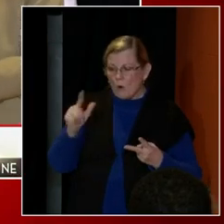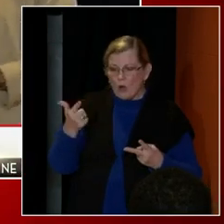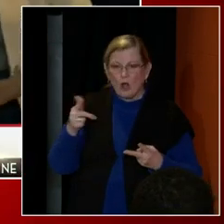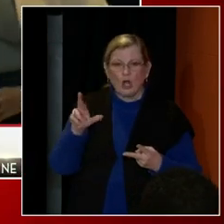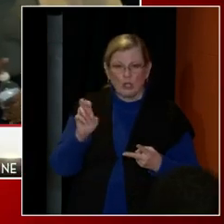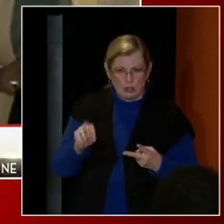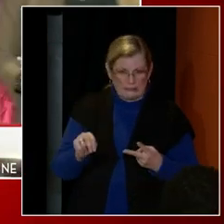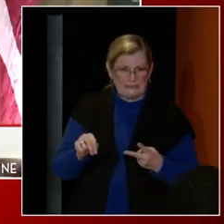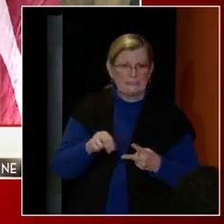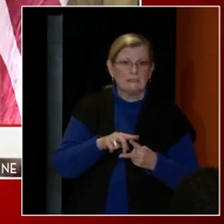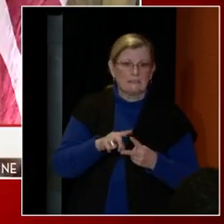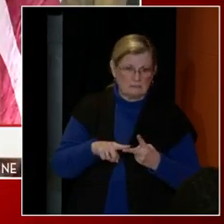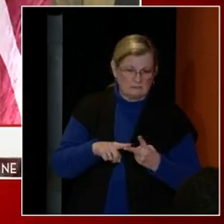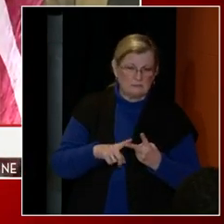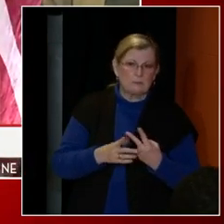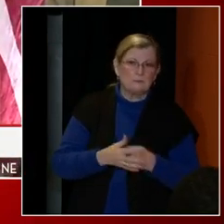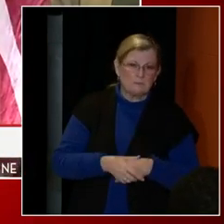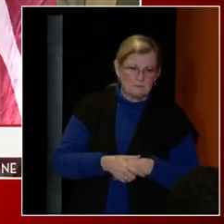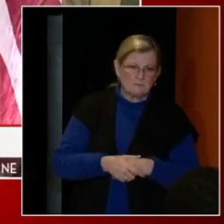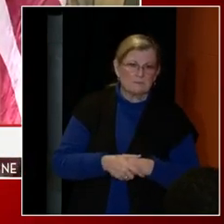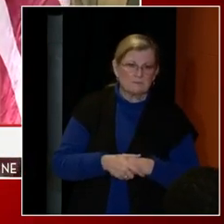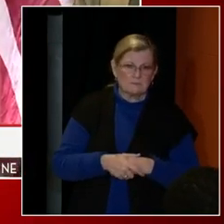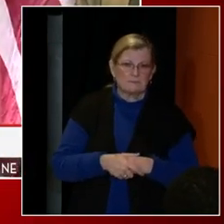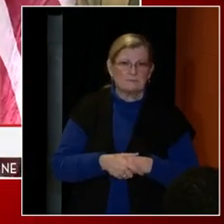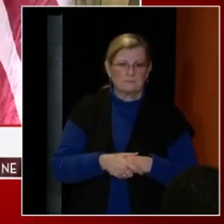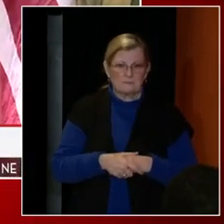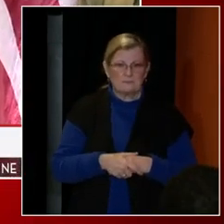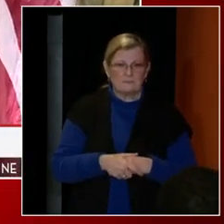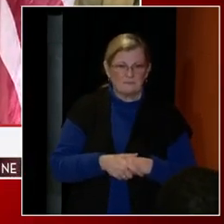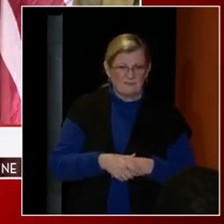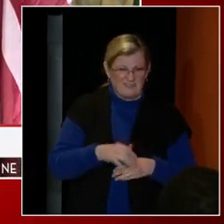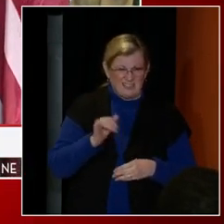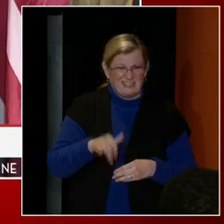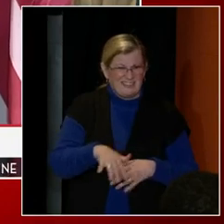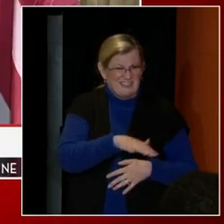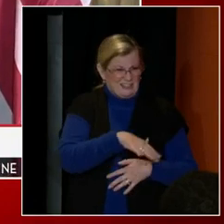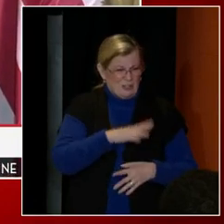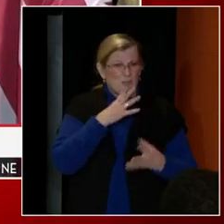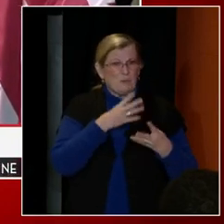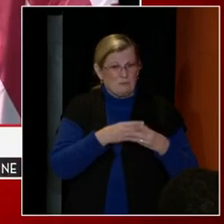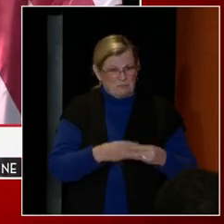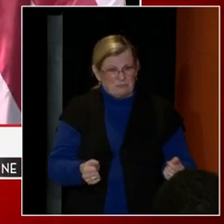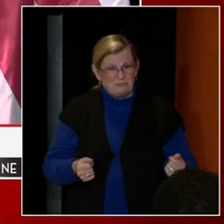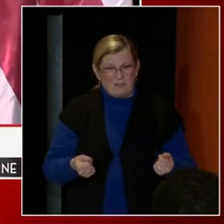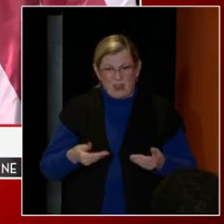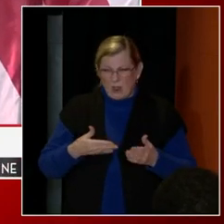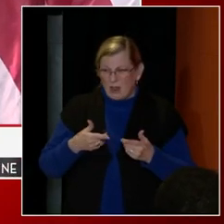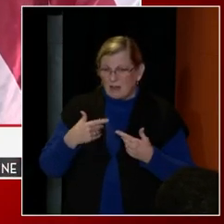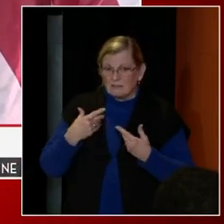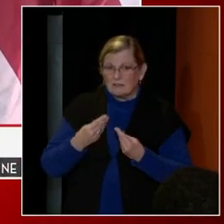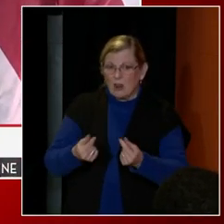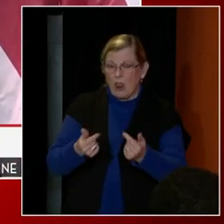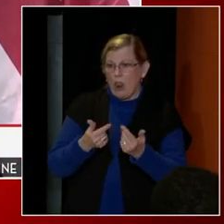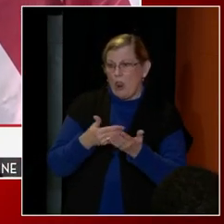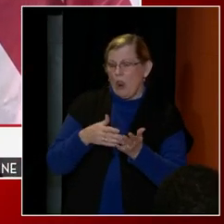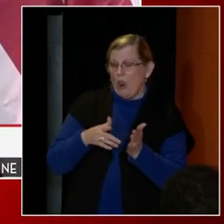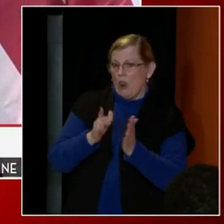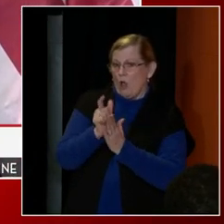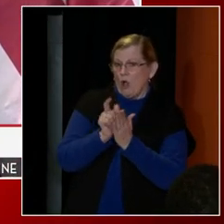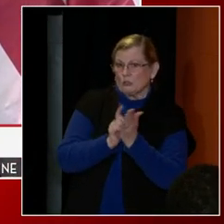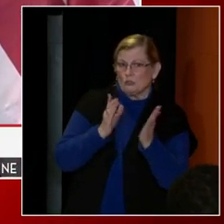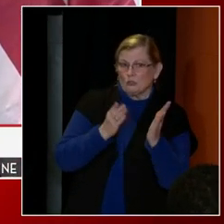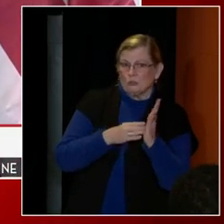you could, does the order resolve the lawsuit now? Have they agreed to dismiss the item? They have not. Do you expect that to happen? Or you're I don't